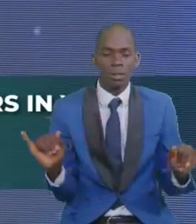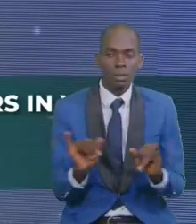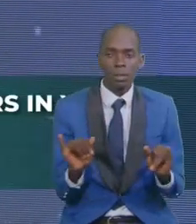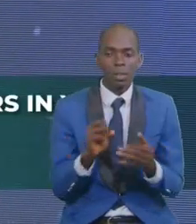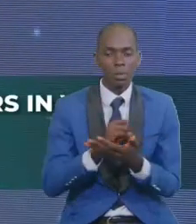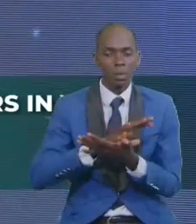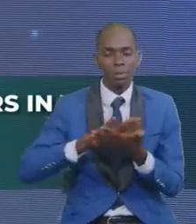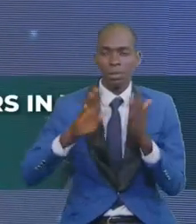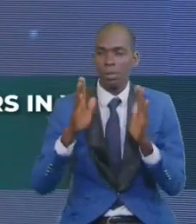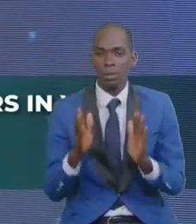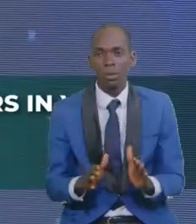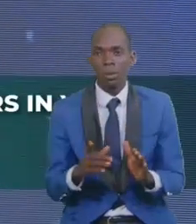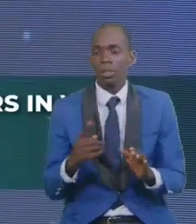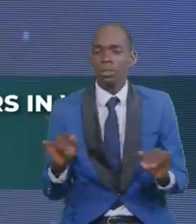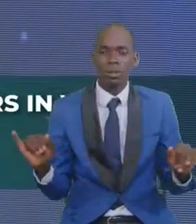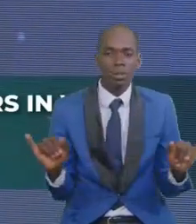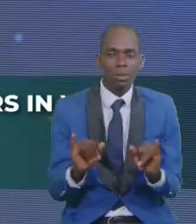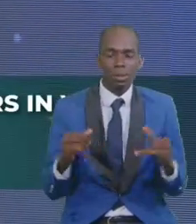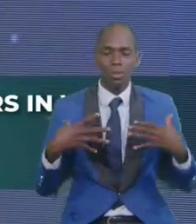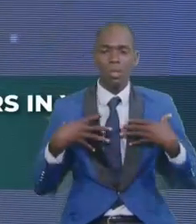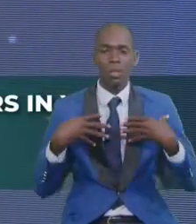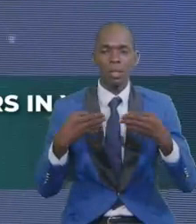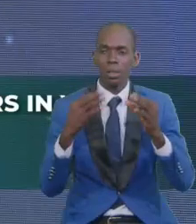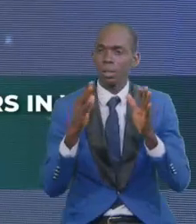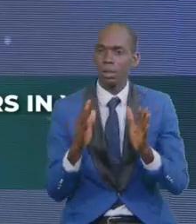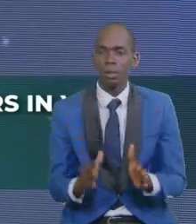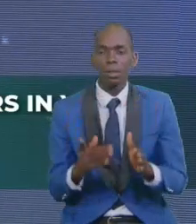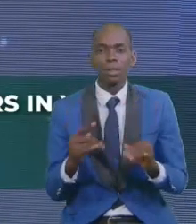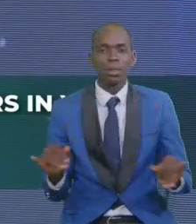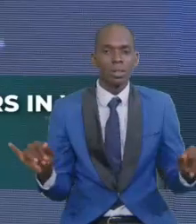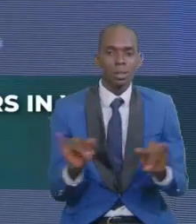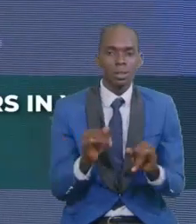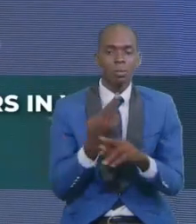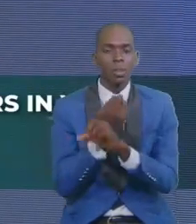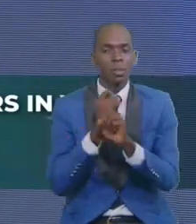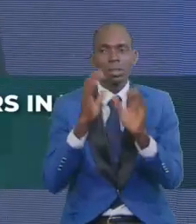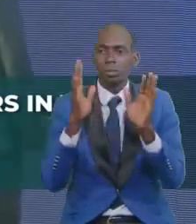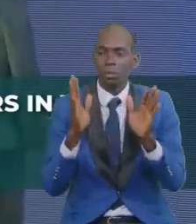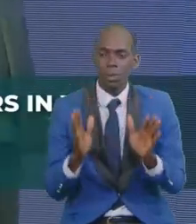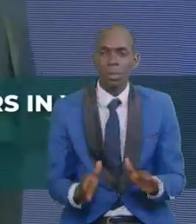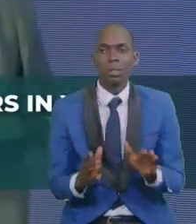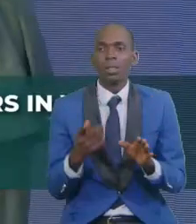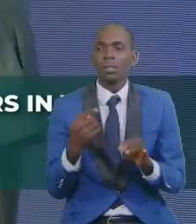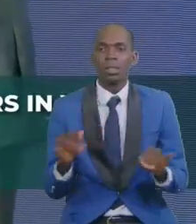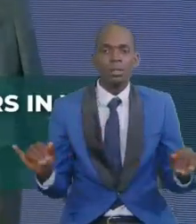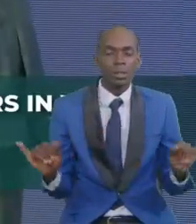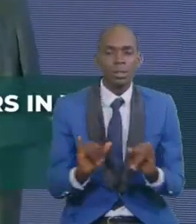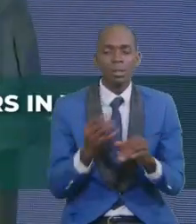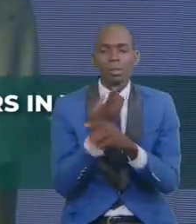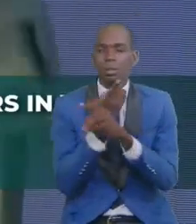Sanctifier, the same Healer, the same Redeemer, the same